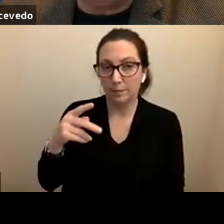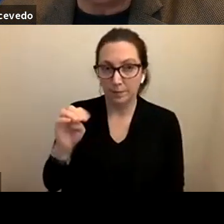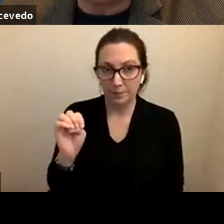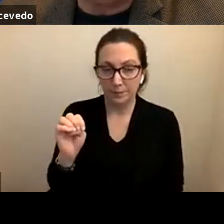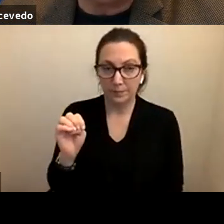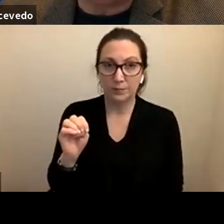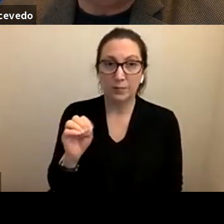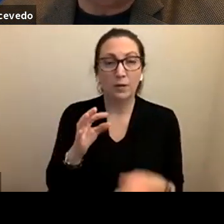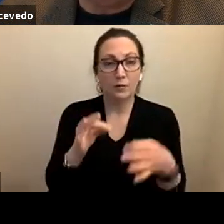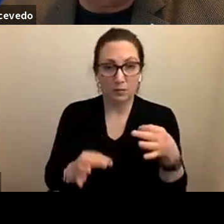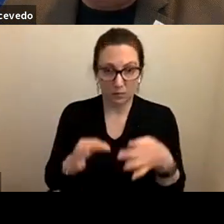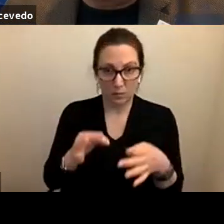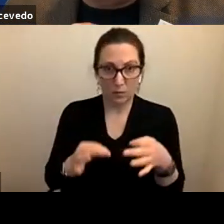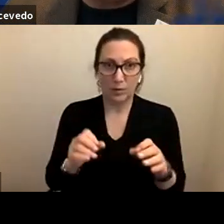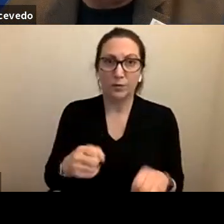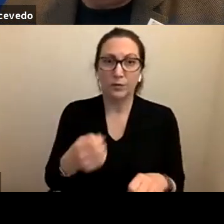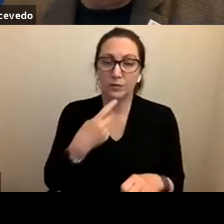The court was able to say, well,